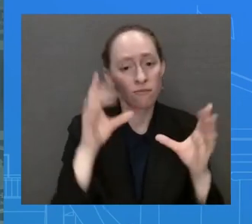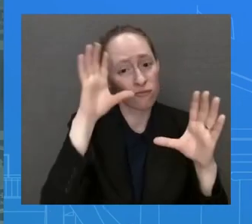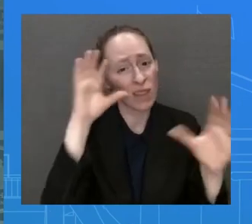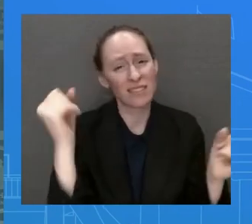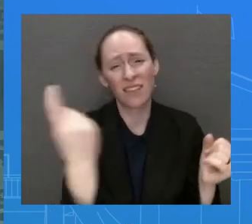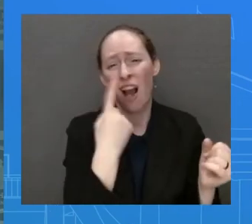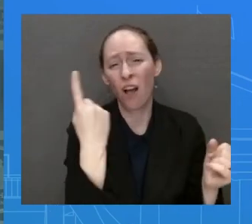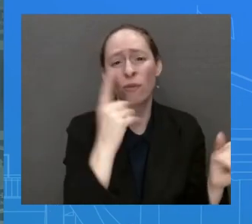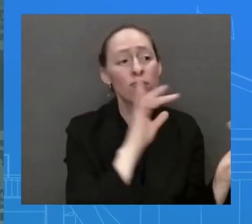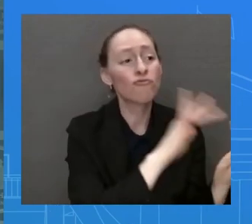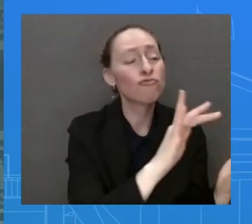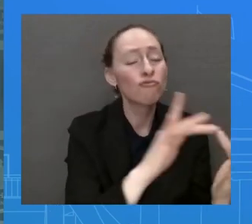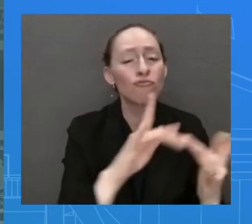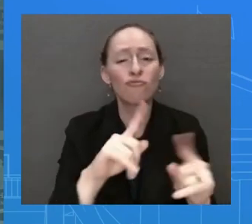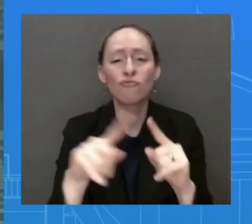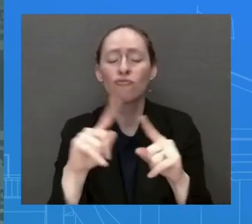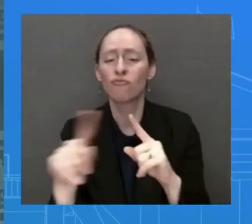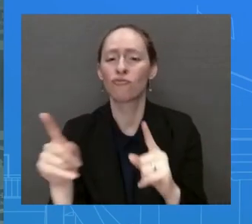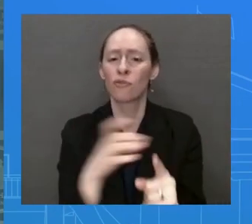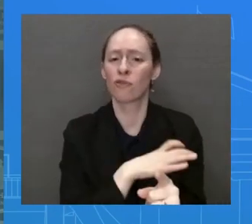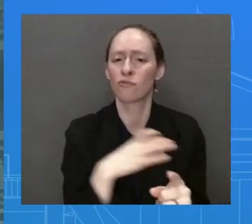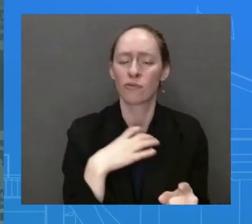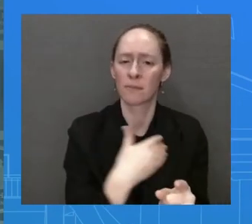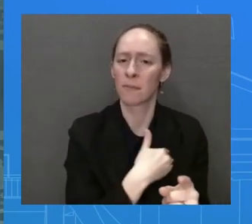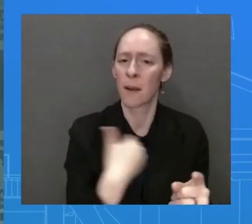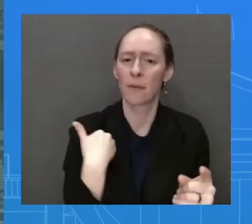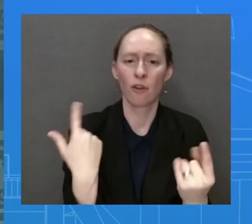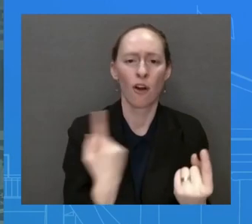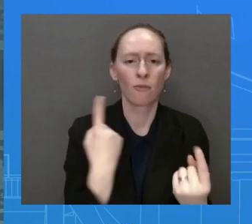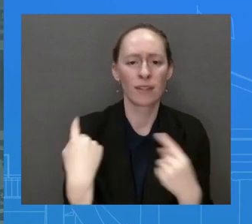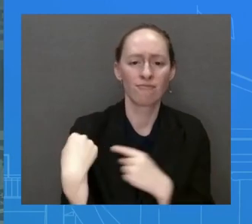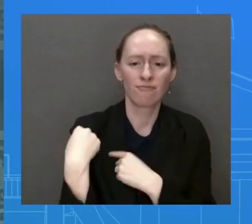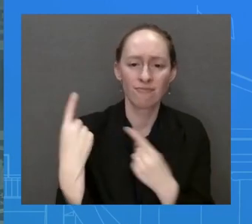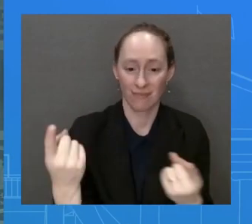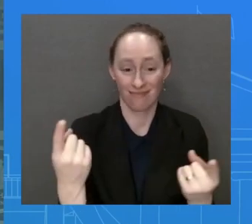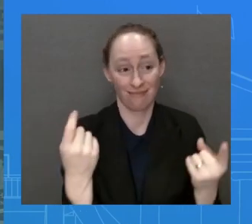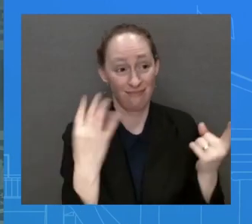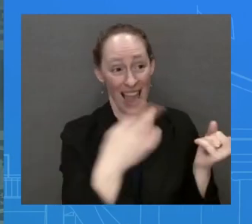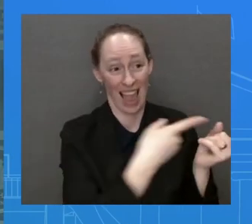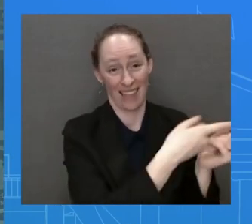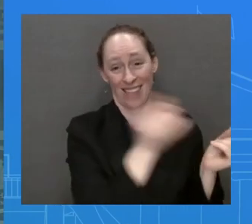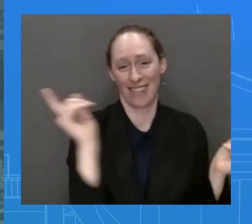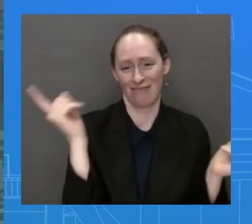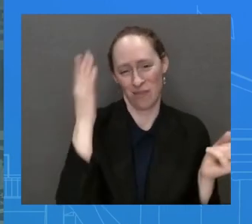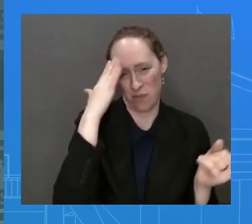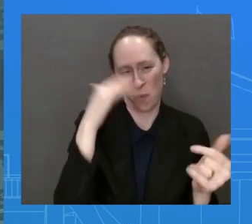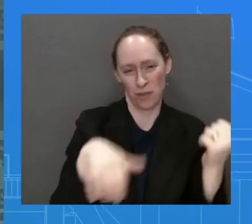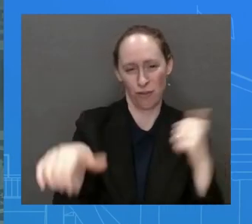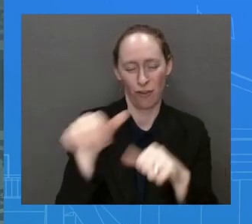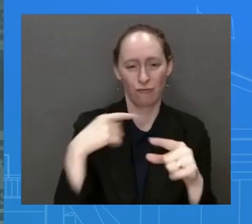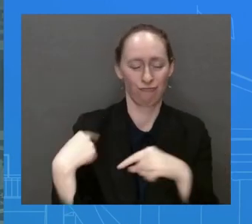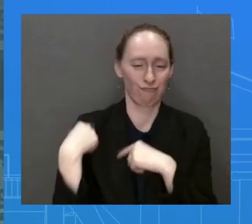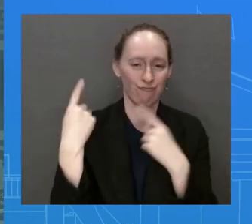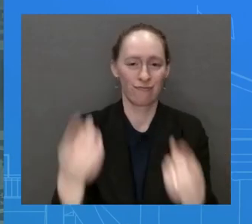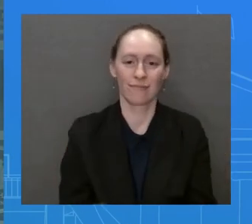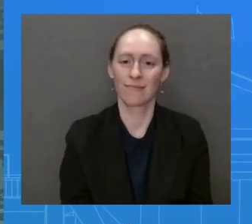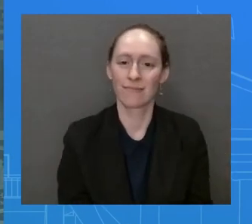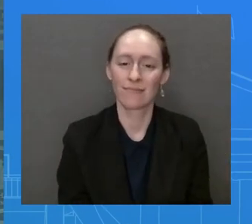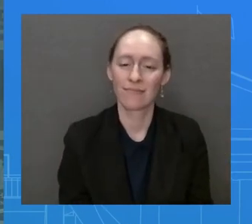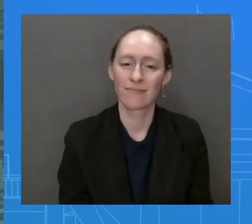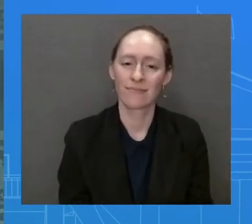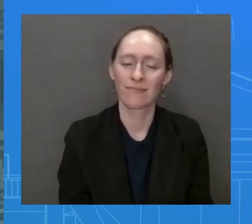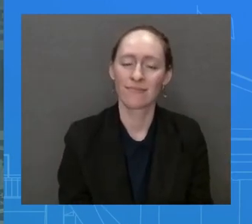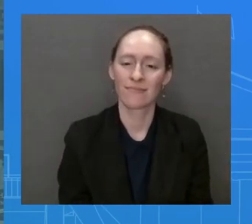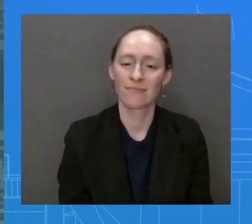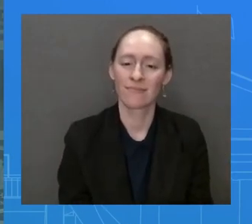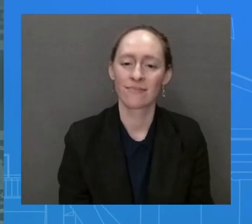he has a lot of longtime friends who are over on the other side of Pennsylvania. And so that is something